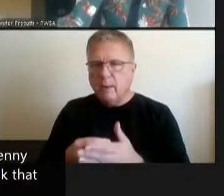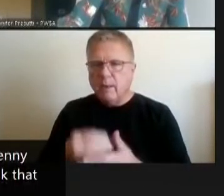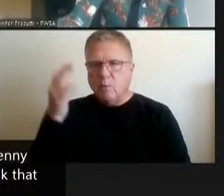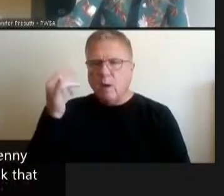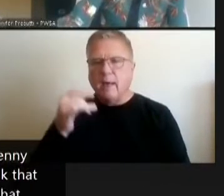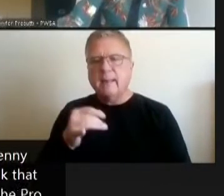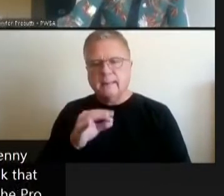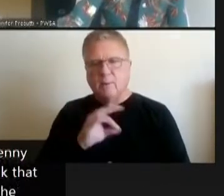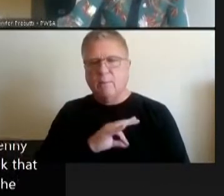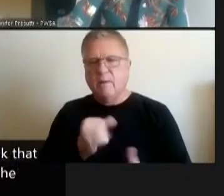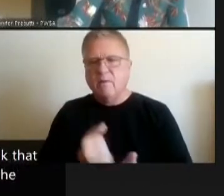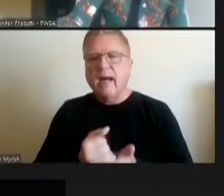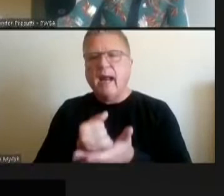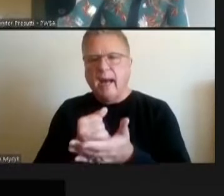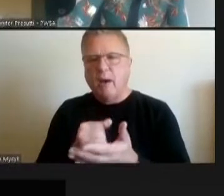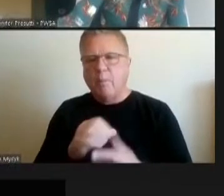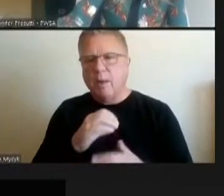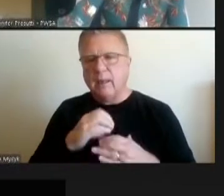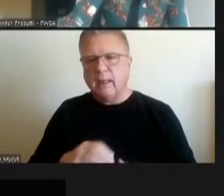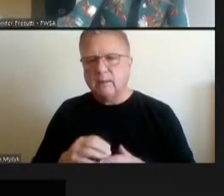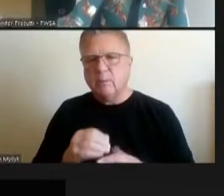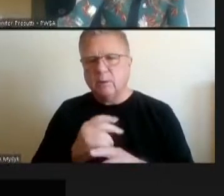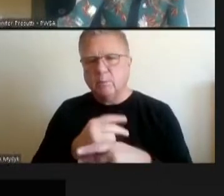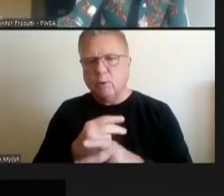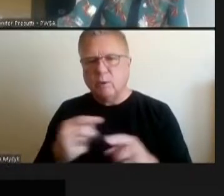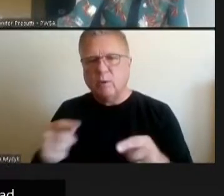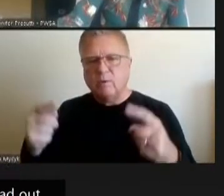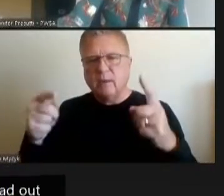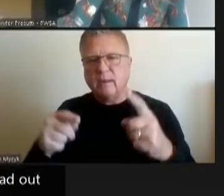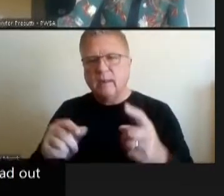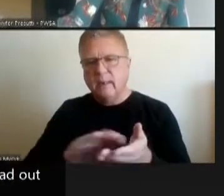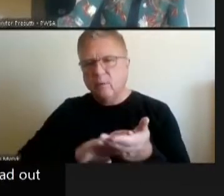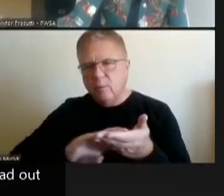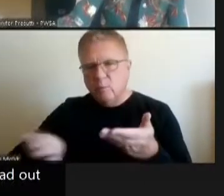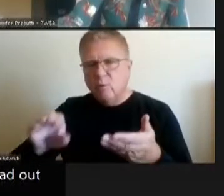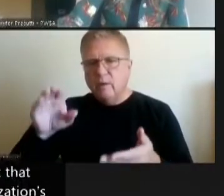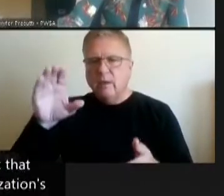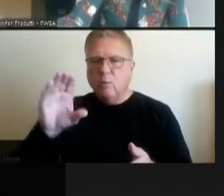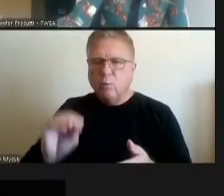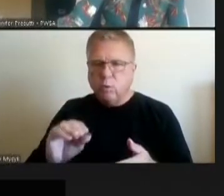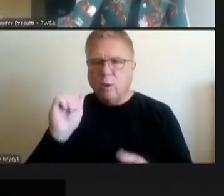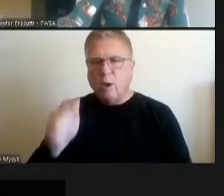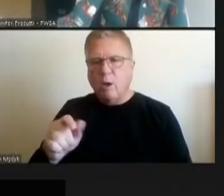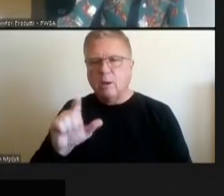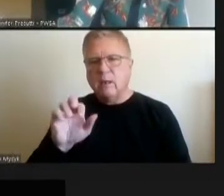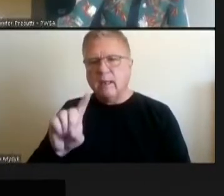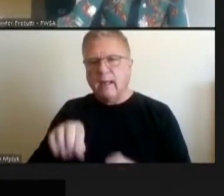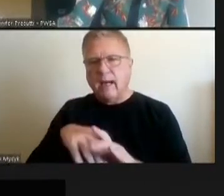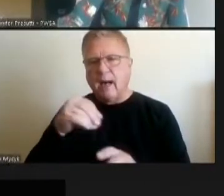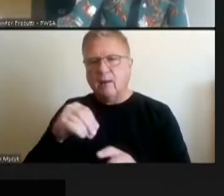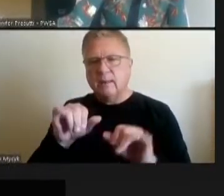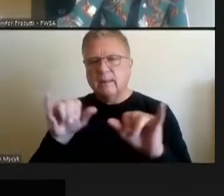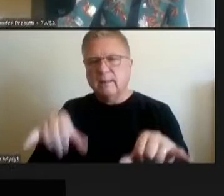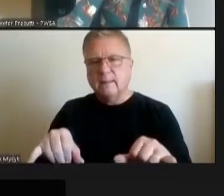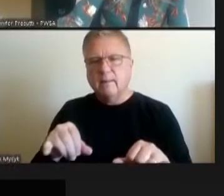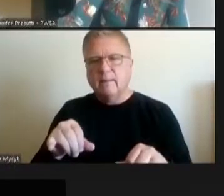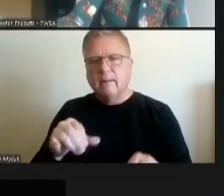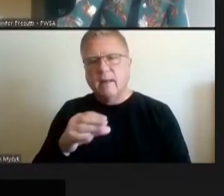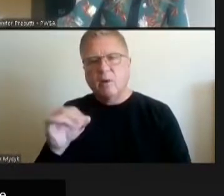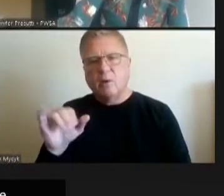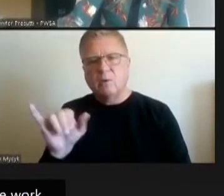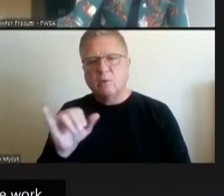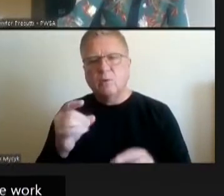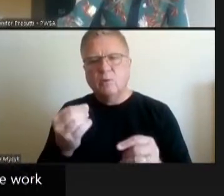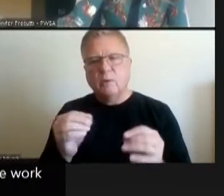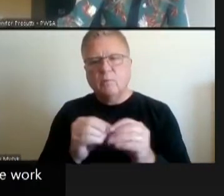the productivity side of what we can do in getting all of the lead out of the system, but then also turning toward other more routine work